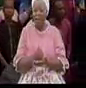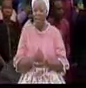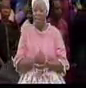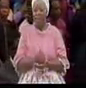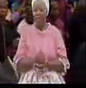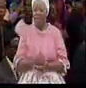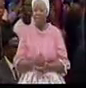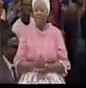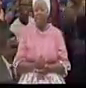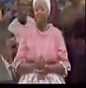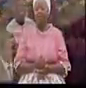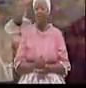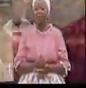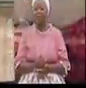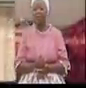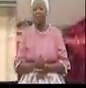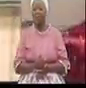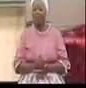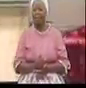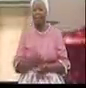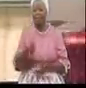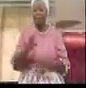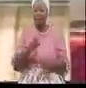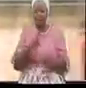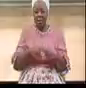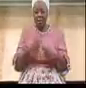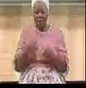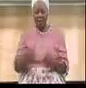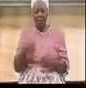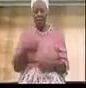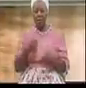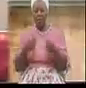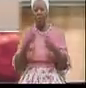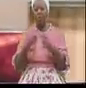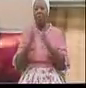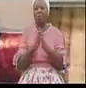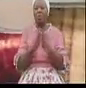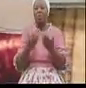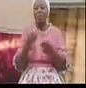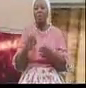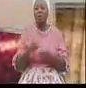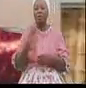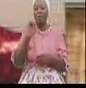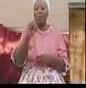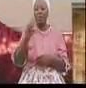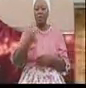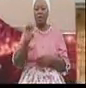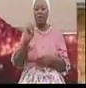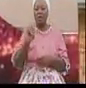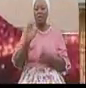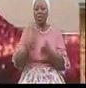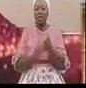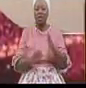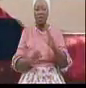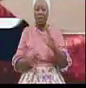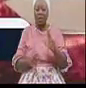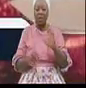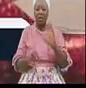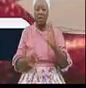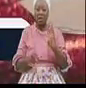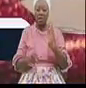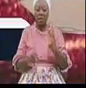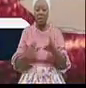God bless you. You can be seated. We're coming to Ezekiel chapter 36. And I'm reading from